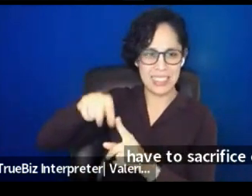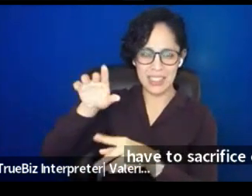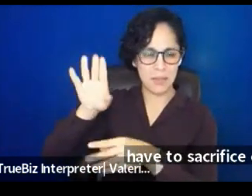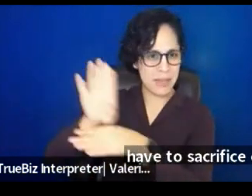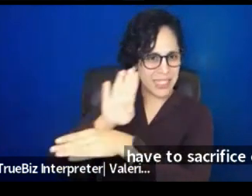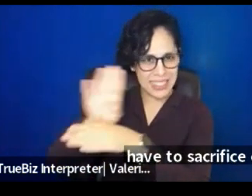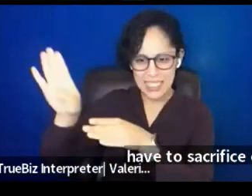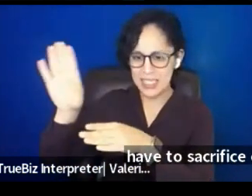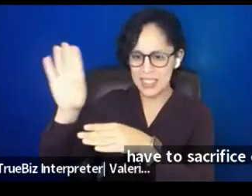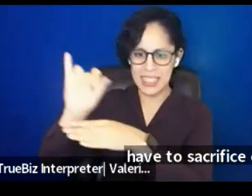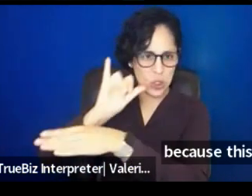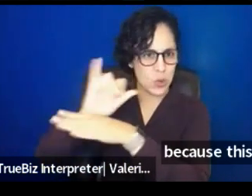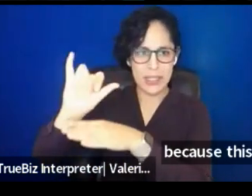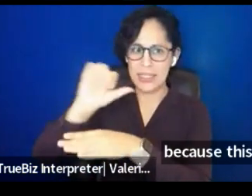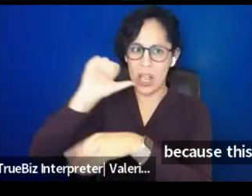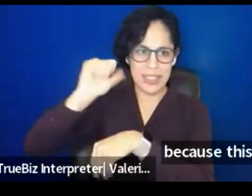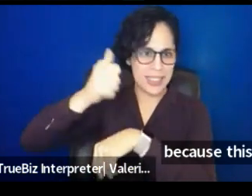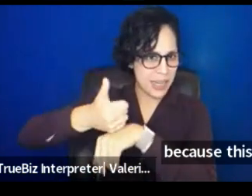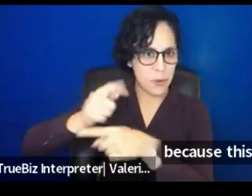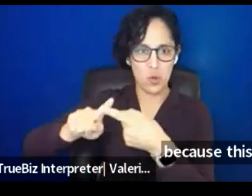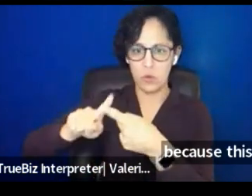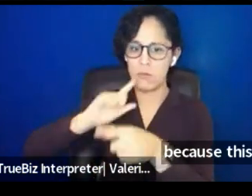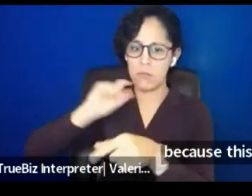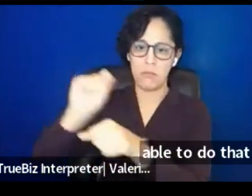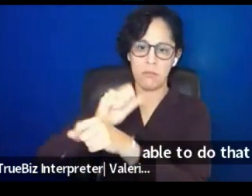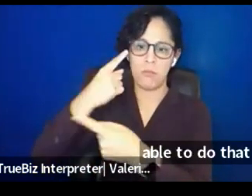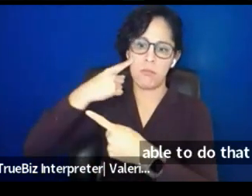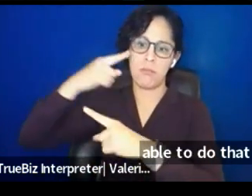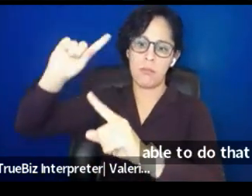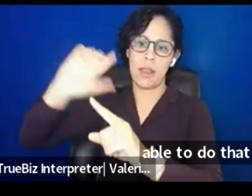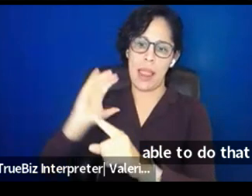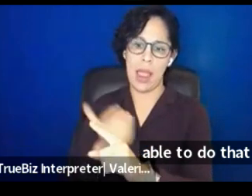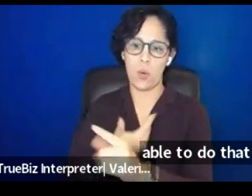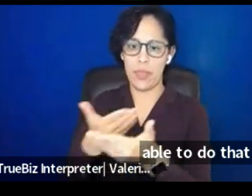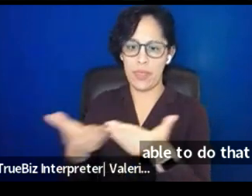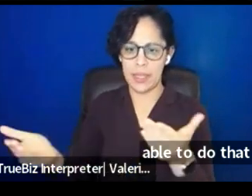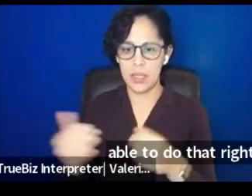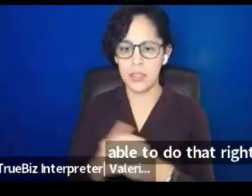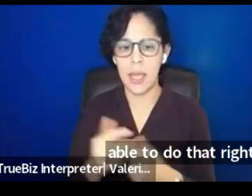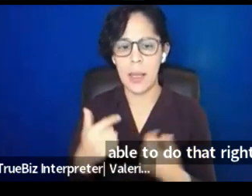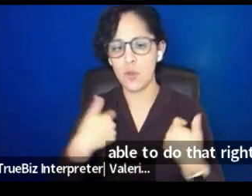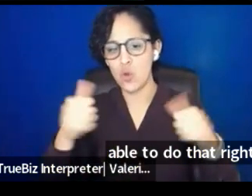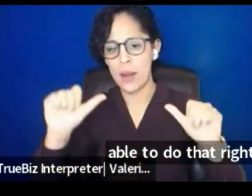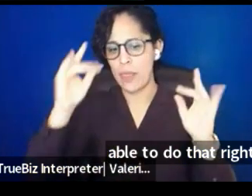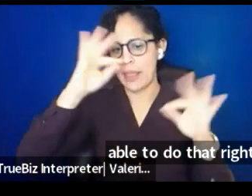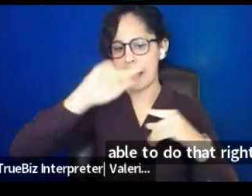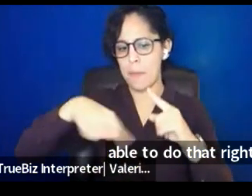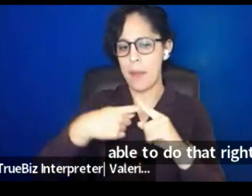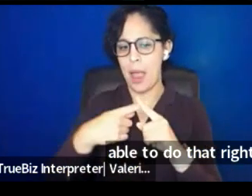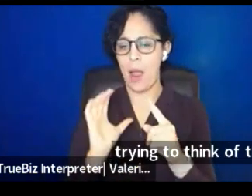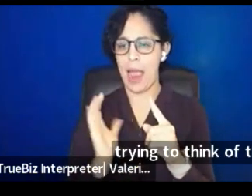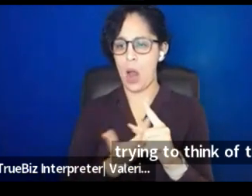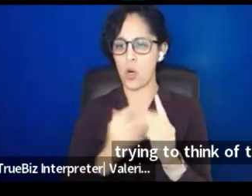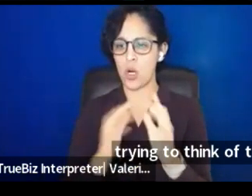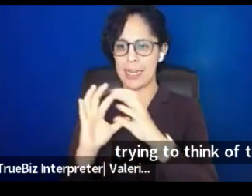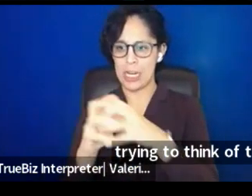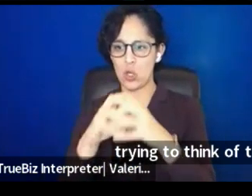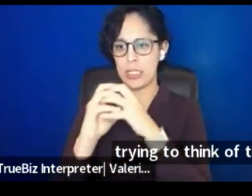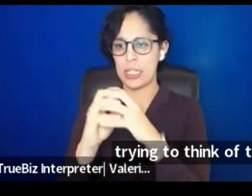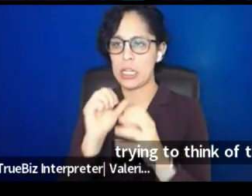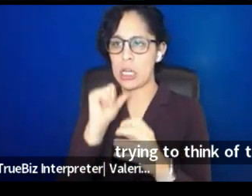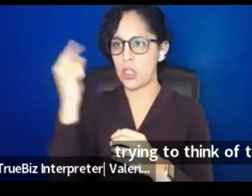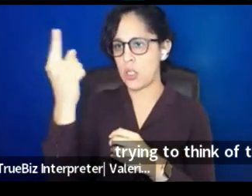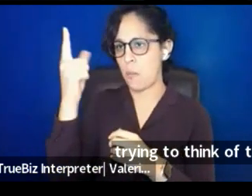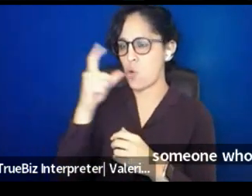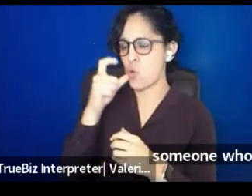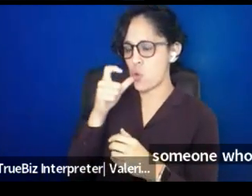that right now. But also, you know, I'm trying to think of the intersections here, not just as someone who is able to, someone